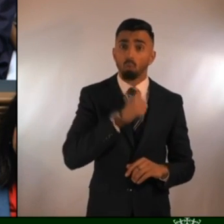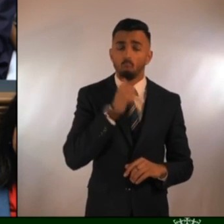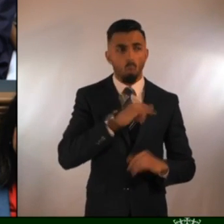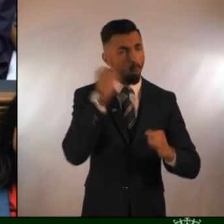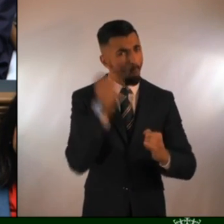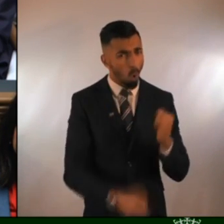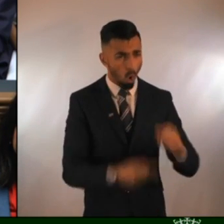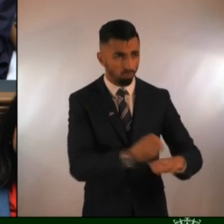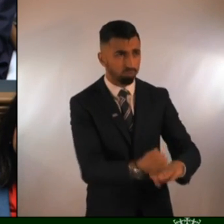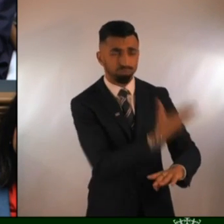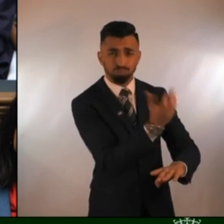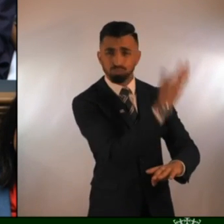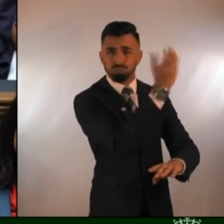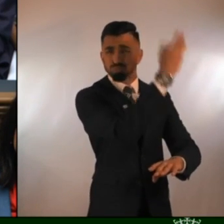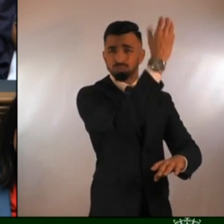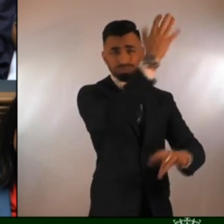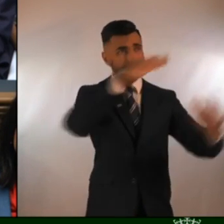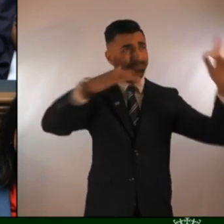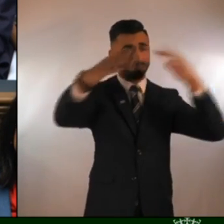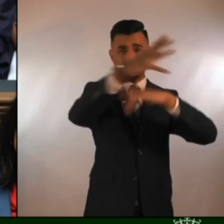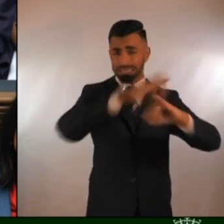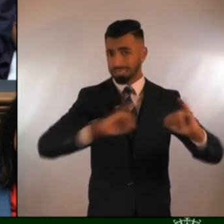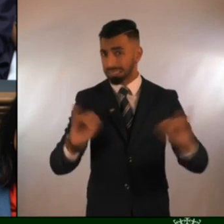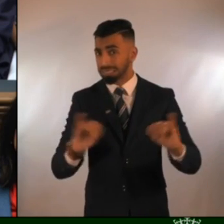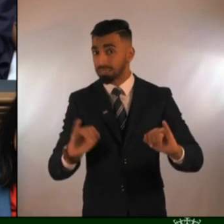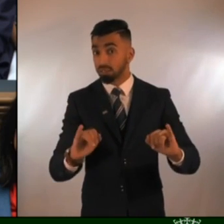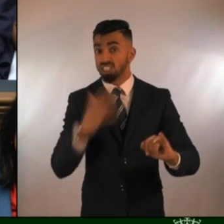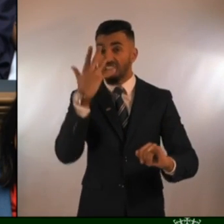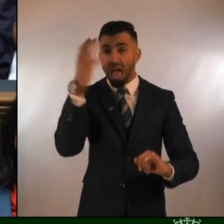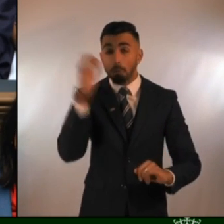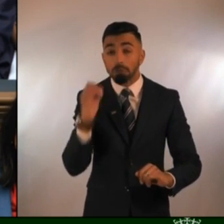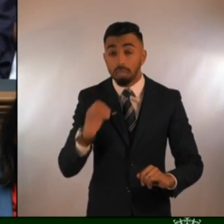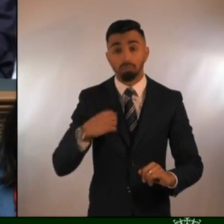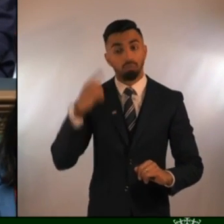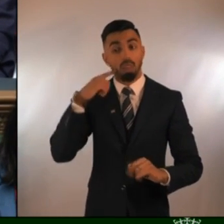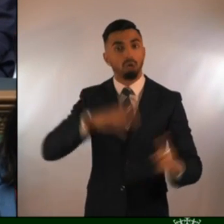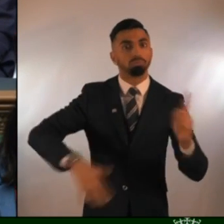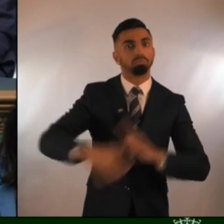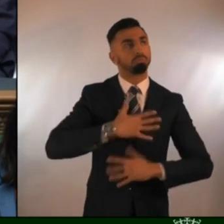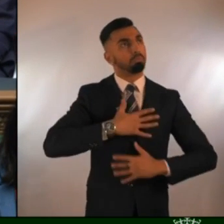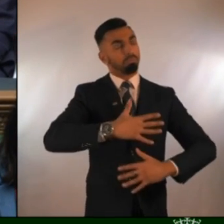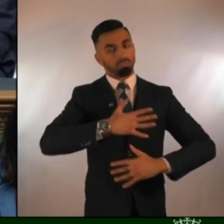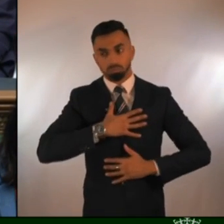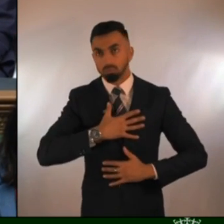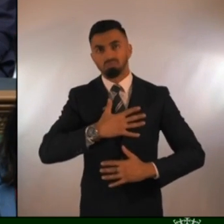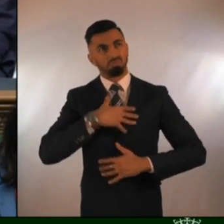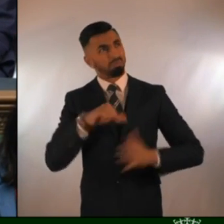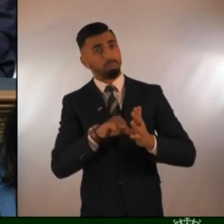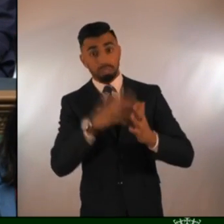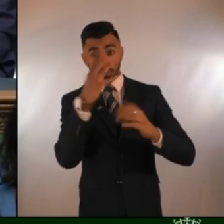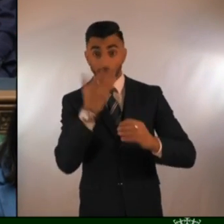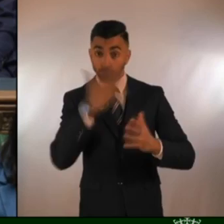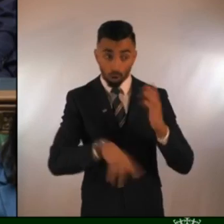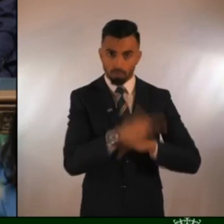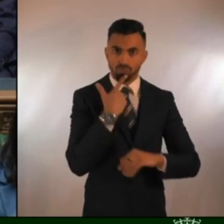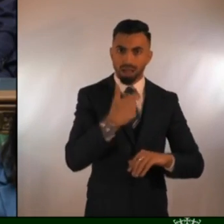nearly 10% of the noxious gases polluting the air of our cities like London. This is a tax relief on nearly